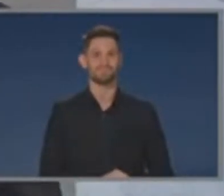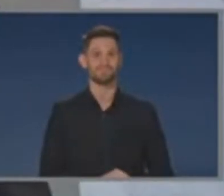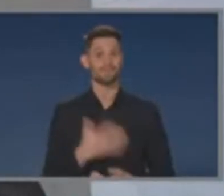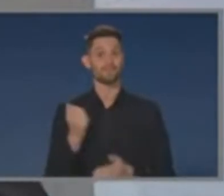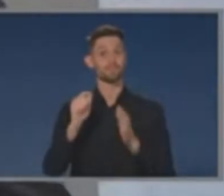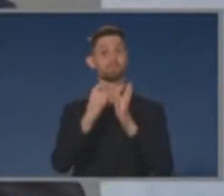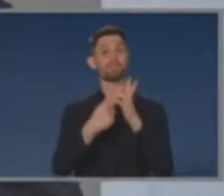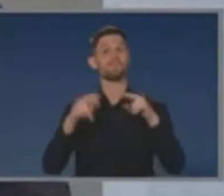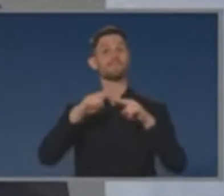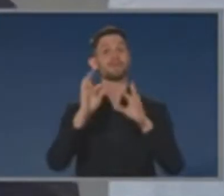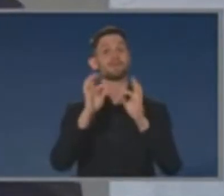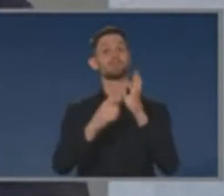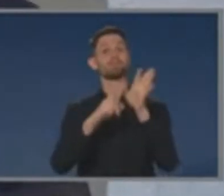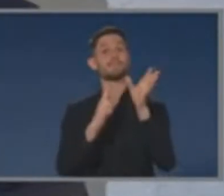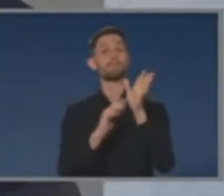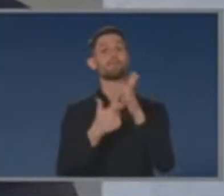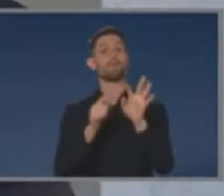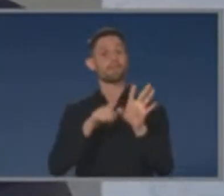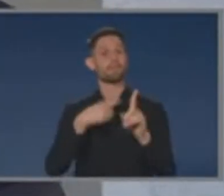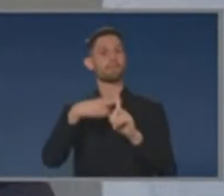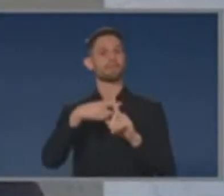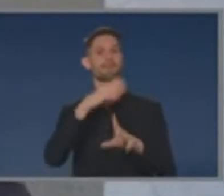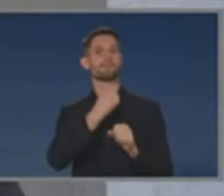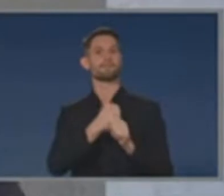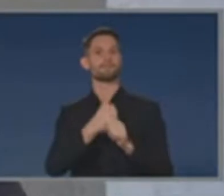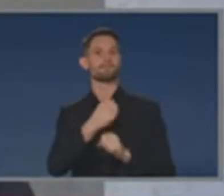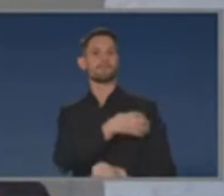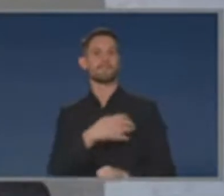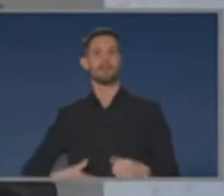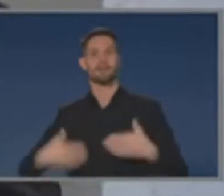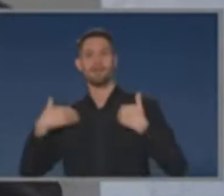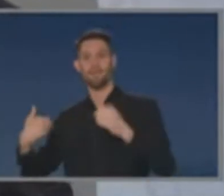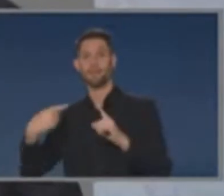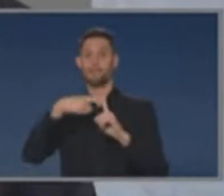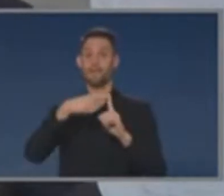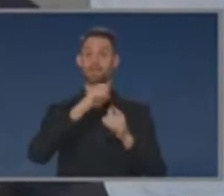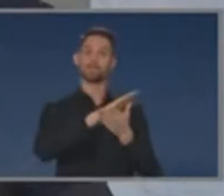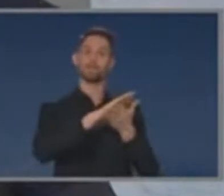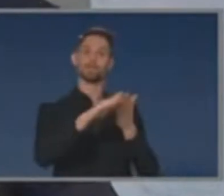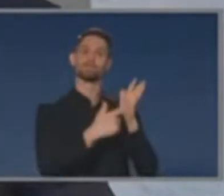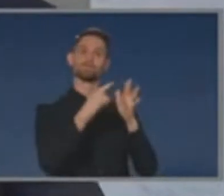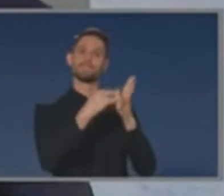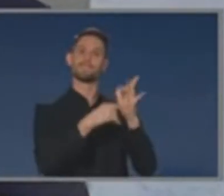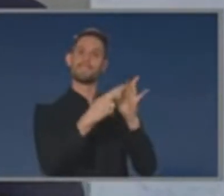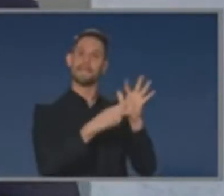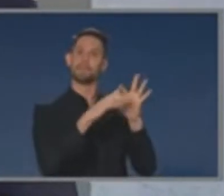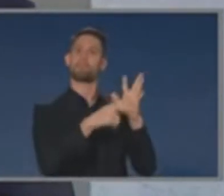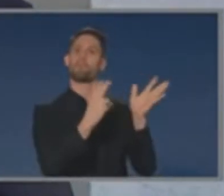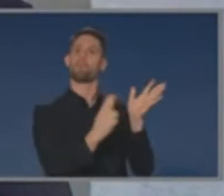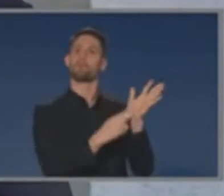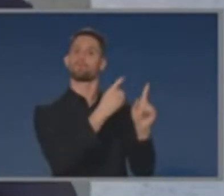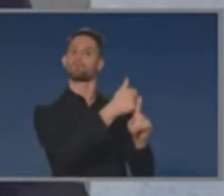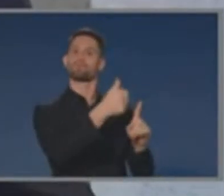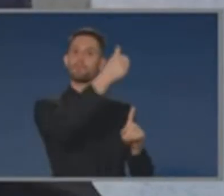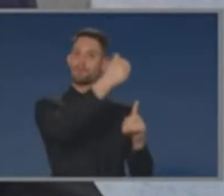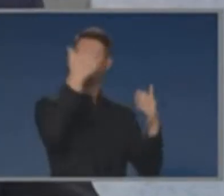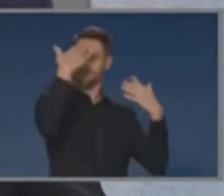Joined by Professor Brendan Murphy and the Minister for Health, Greg and Christine Morgan, who heads up the National Mental Health